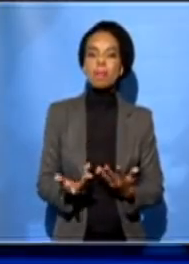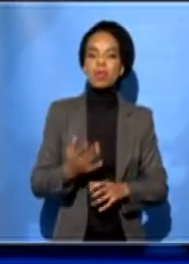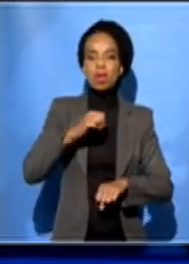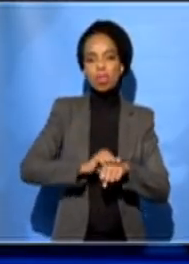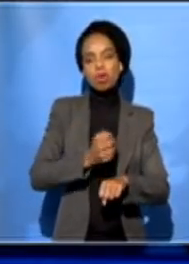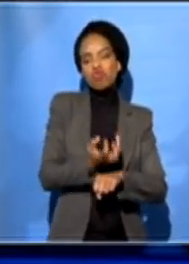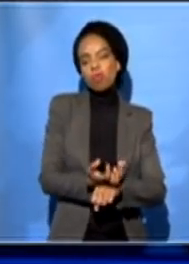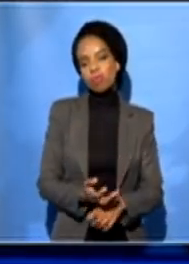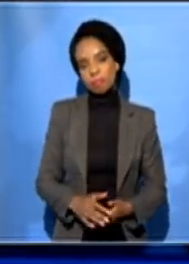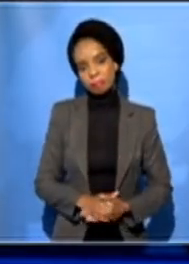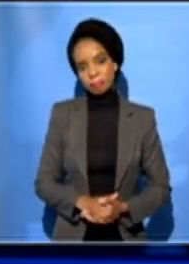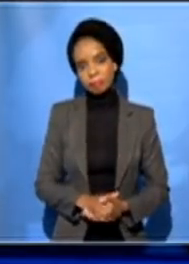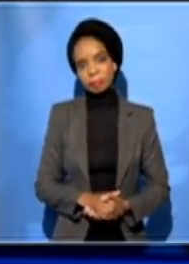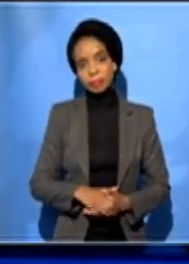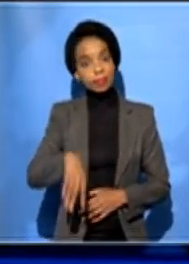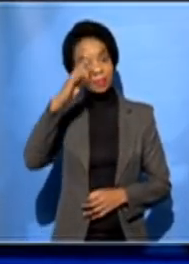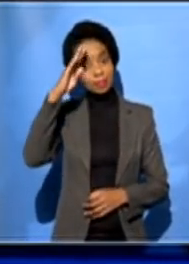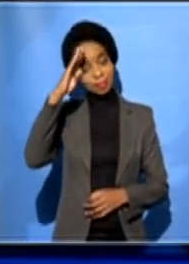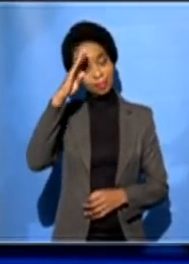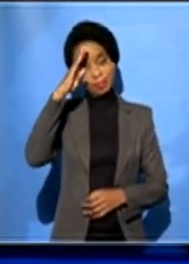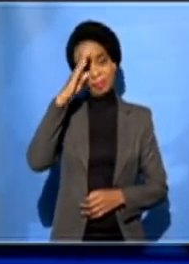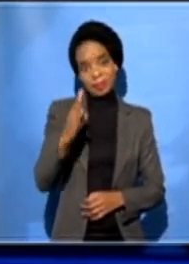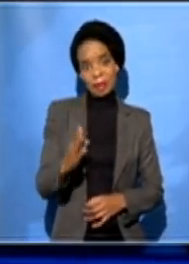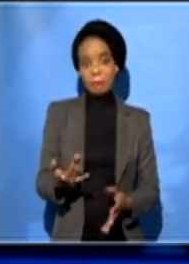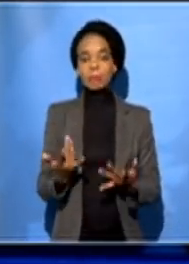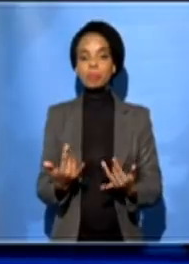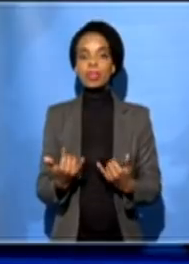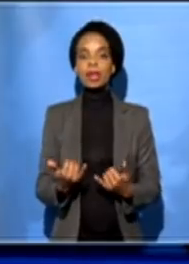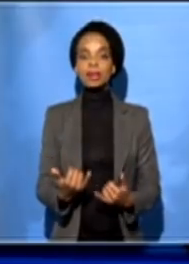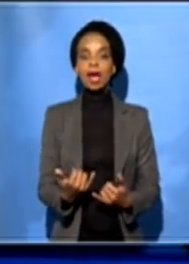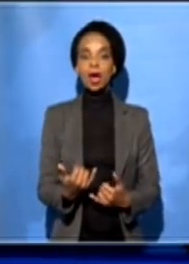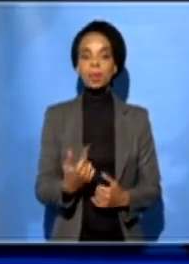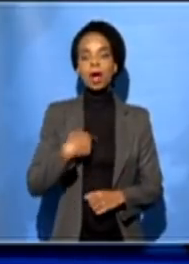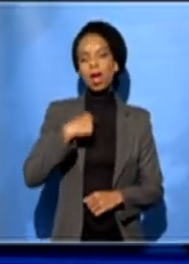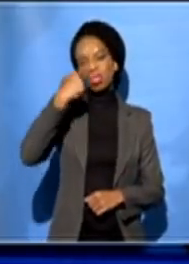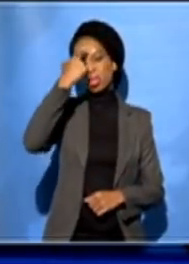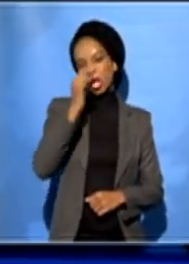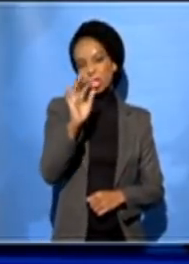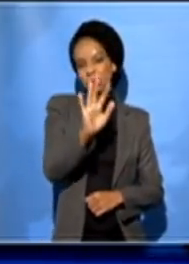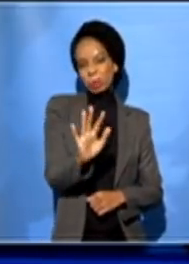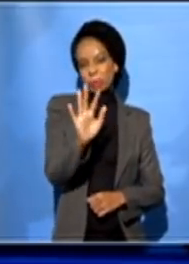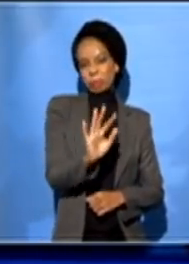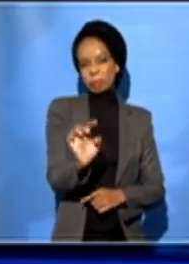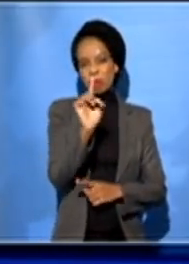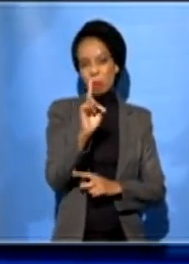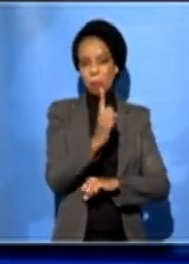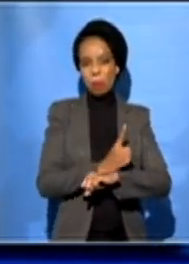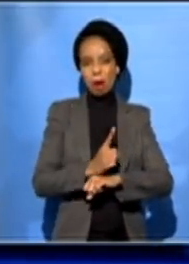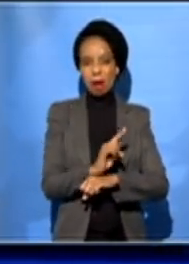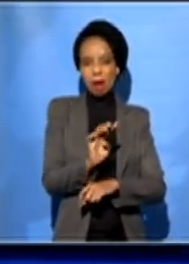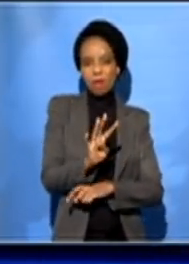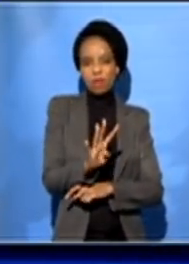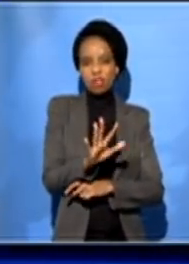A very good evening to you, Francis. Well, it is T-minus, I think it's 1 hour 45 minutes